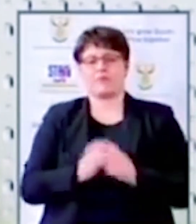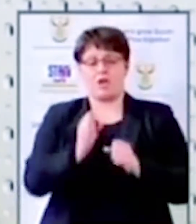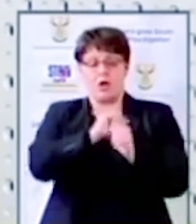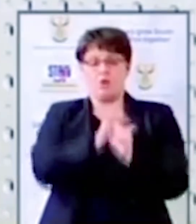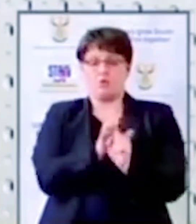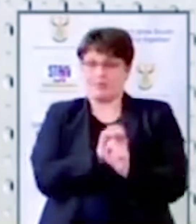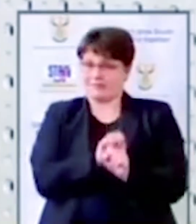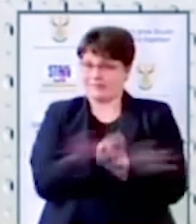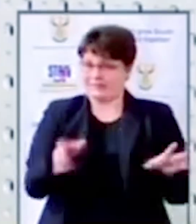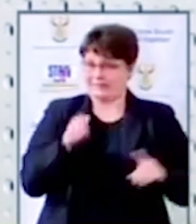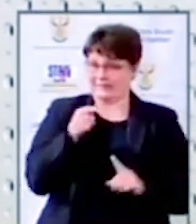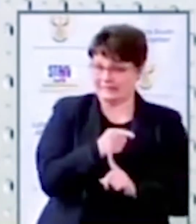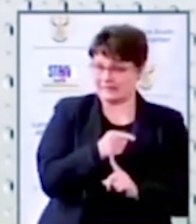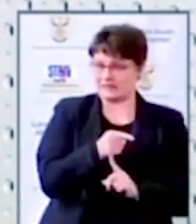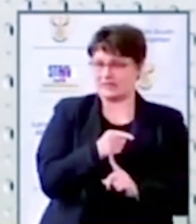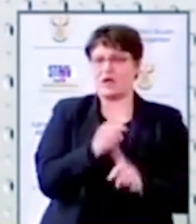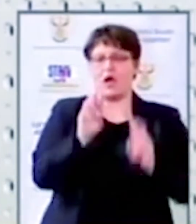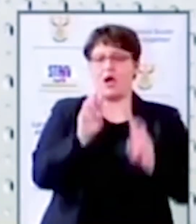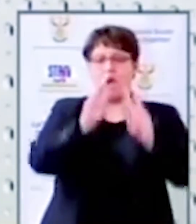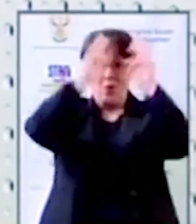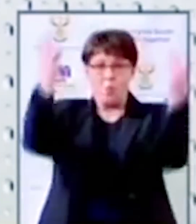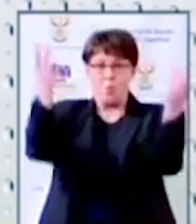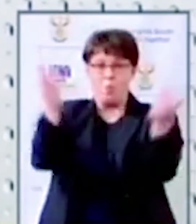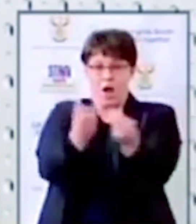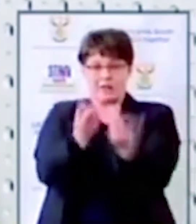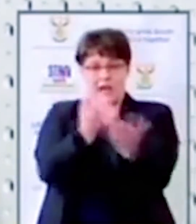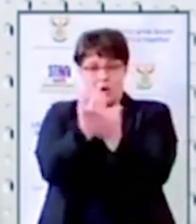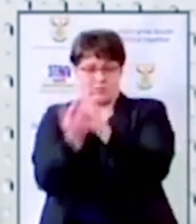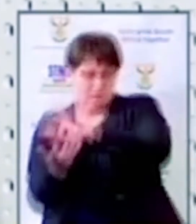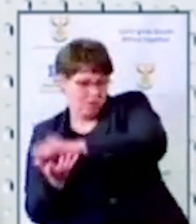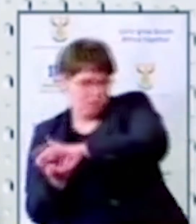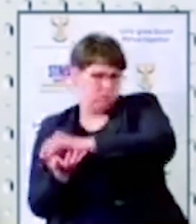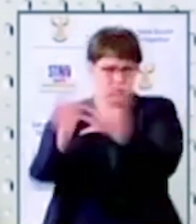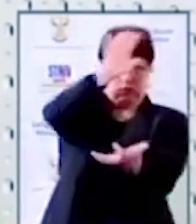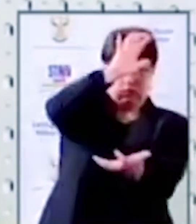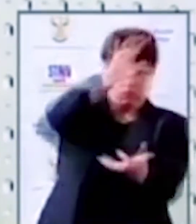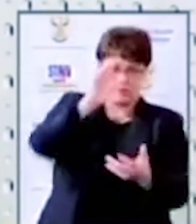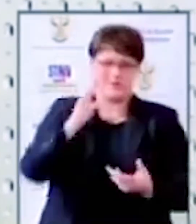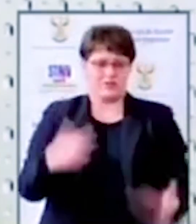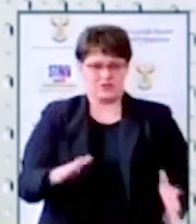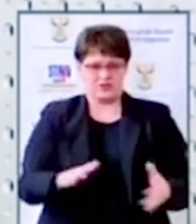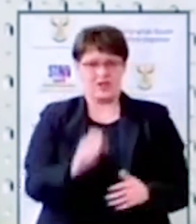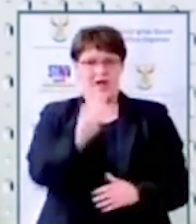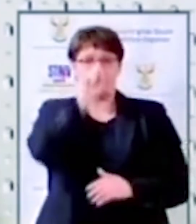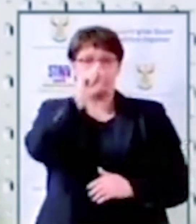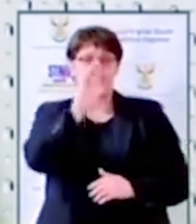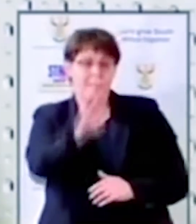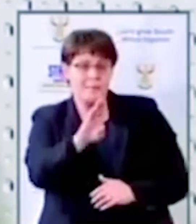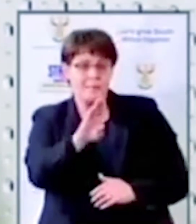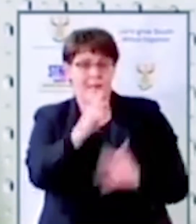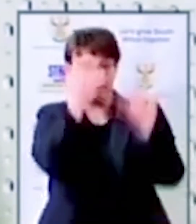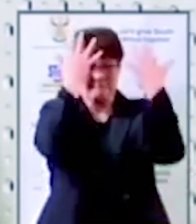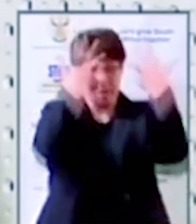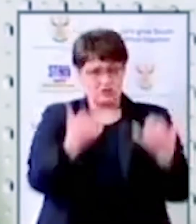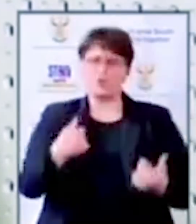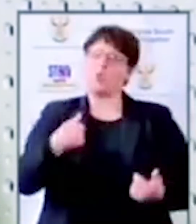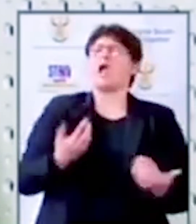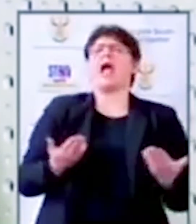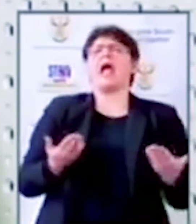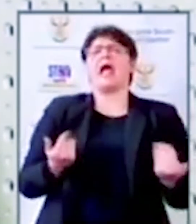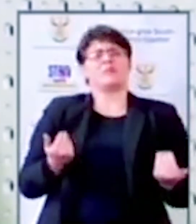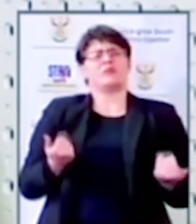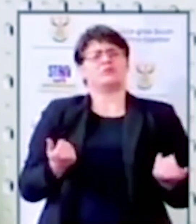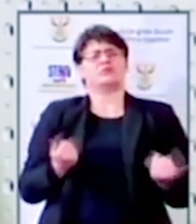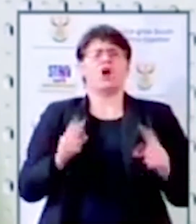COVID-19 has turned the global economy upside down. In the February budget, we expected that the